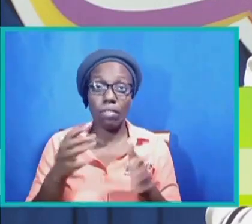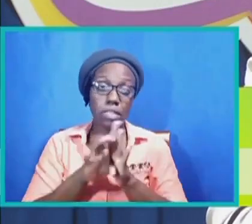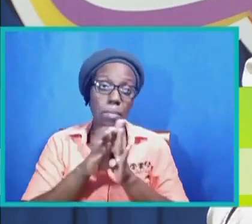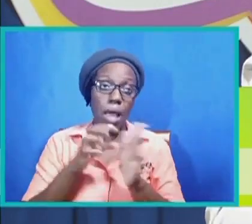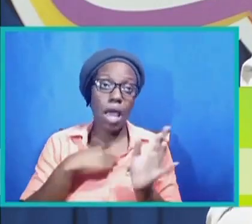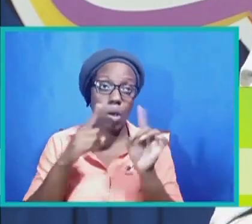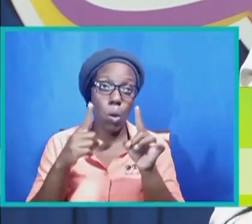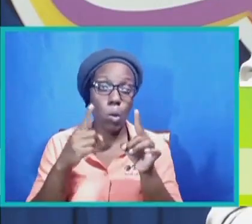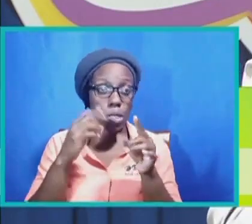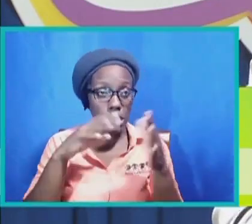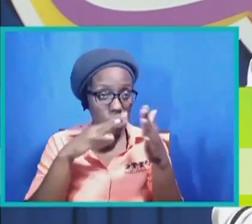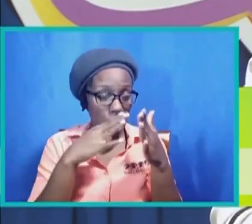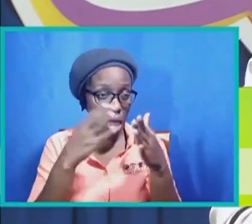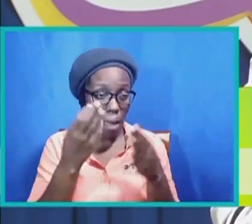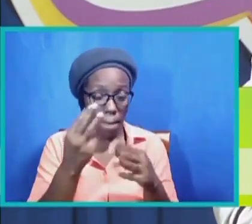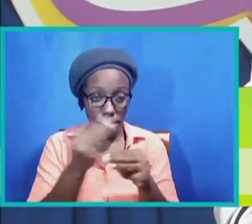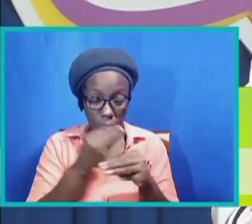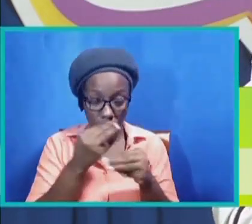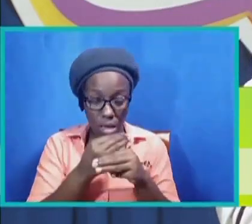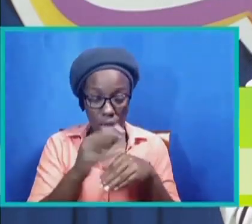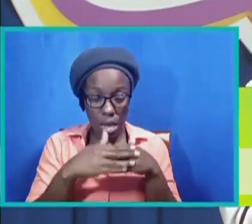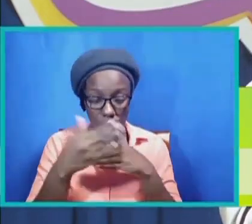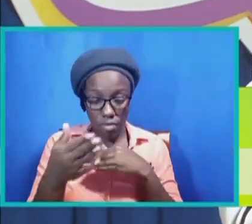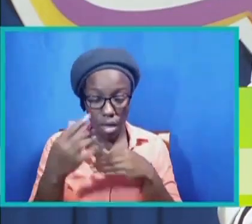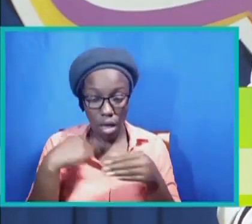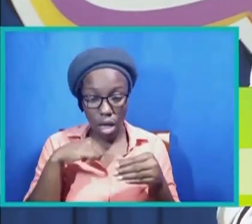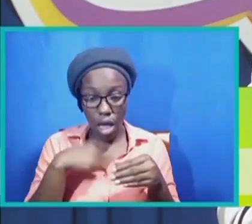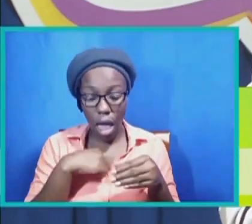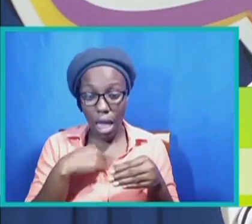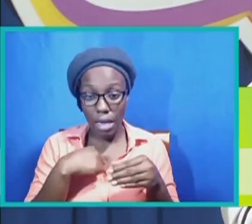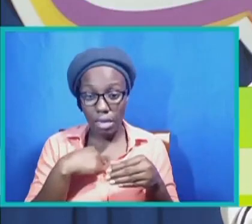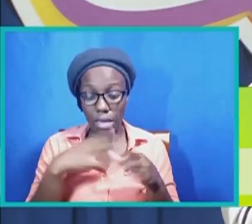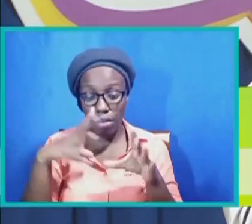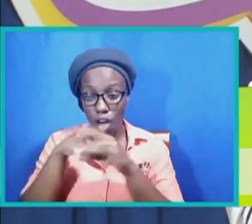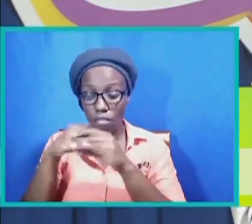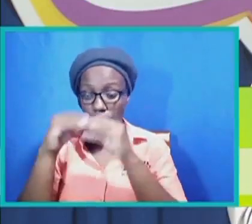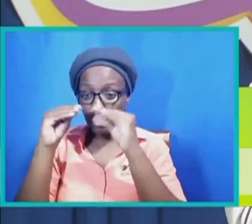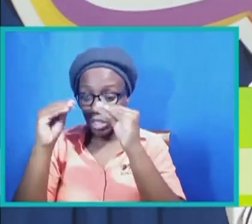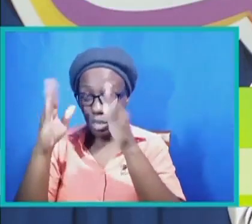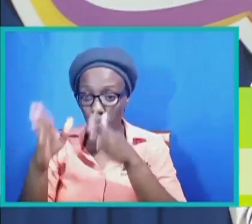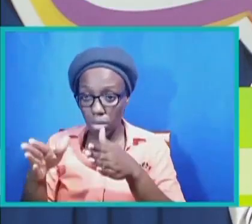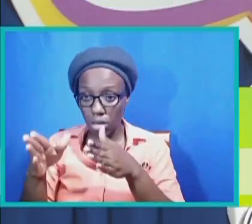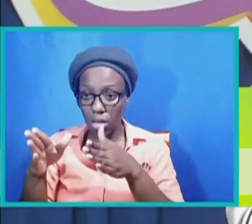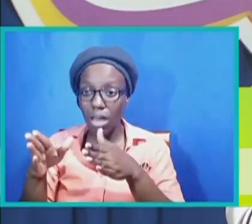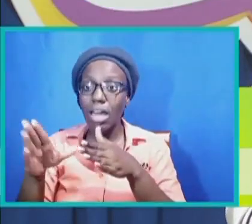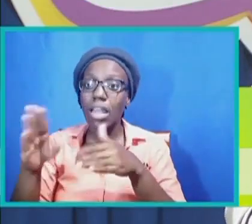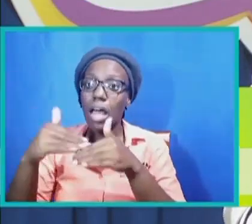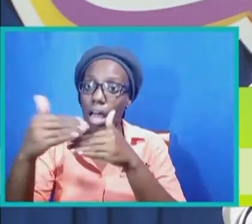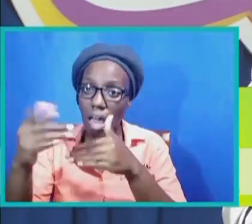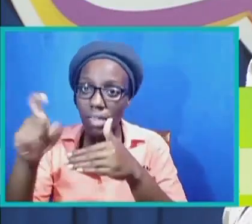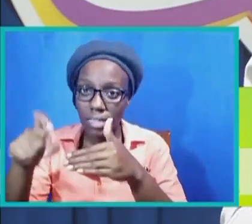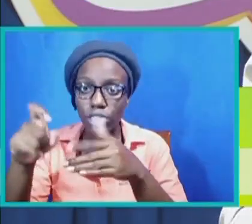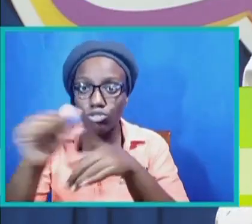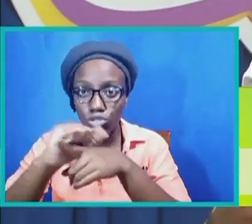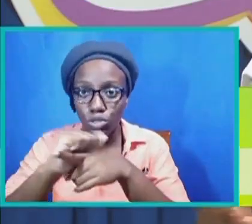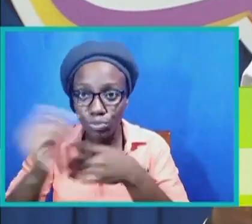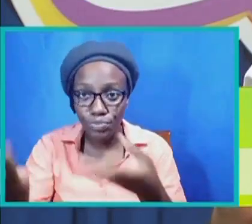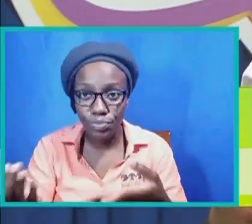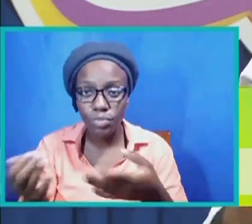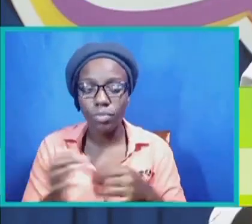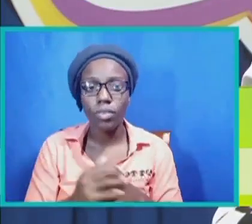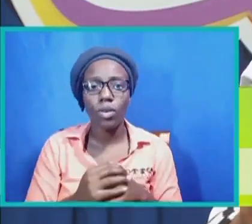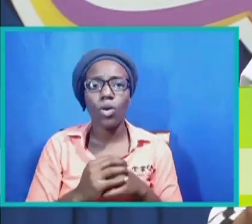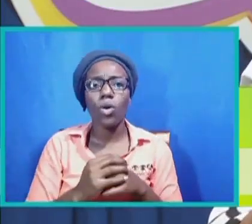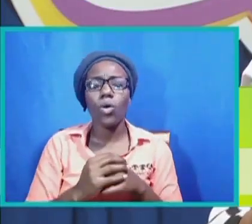teacher, and then I have to get some training. And, you know, one of the ways efficiently that we can try to